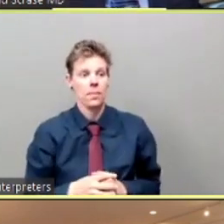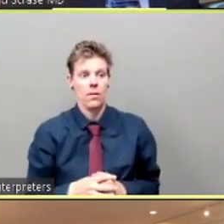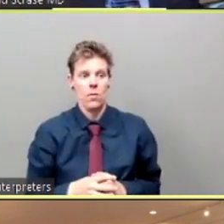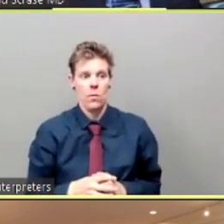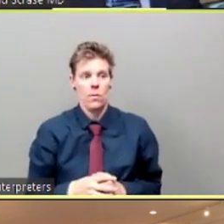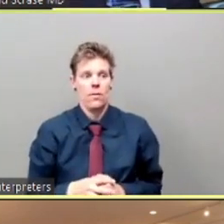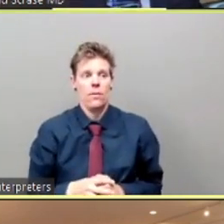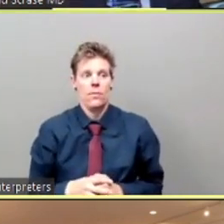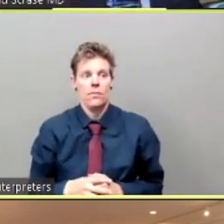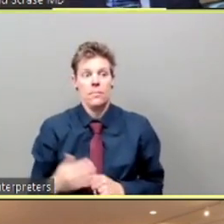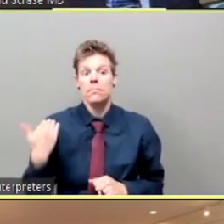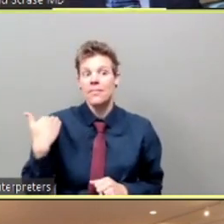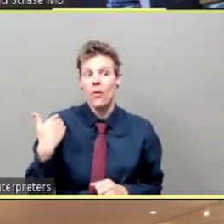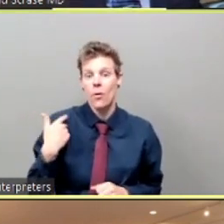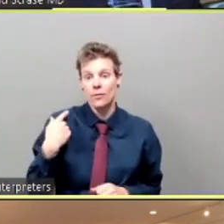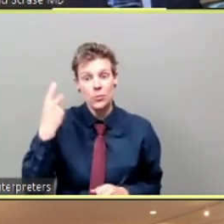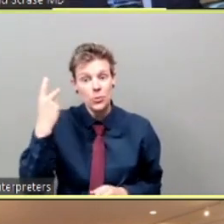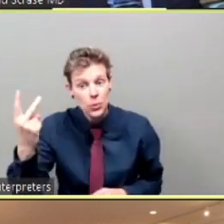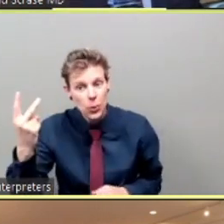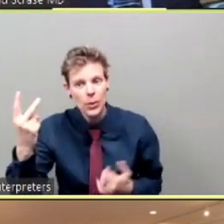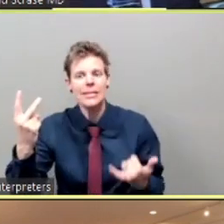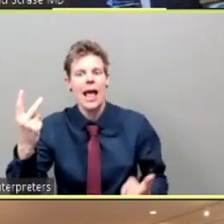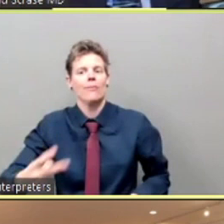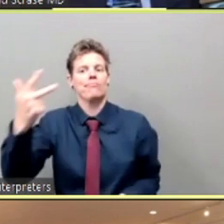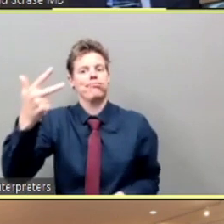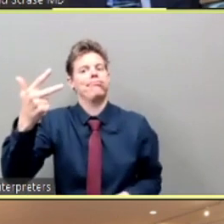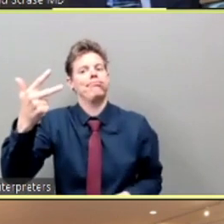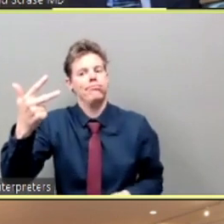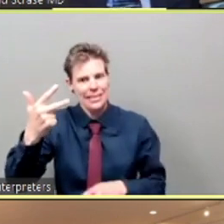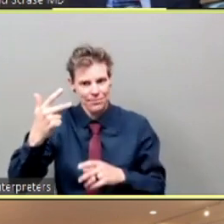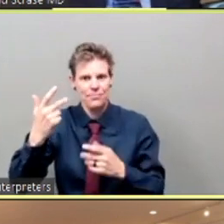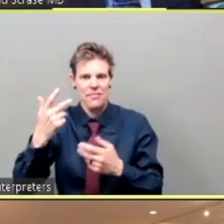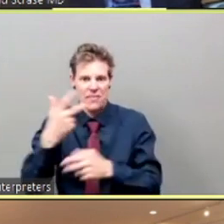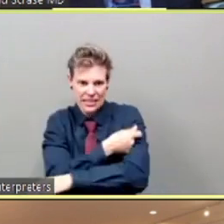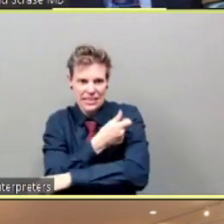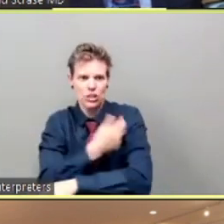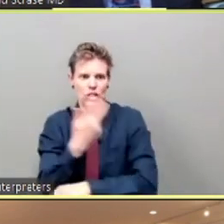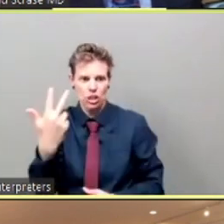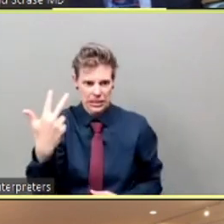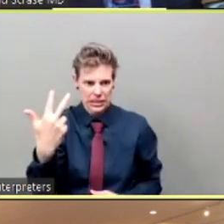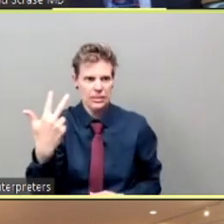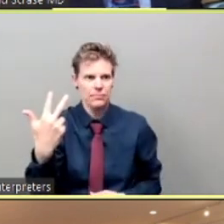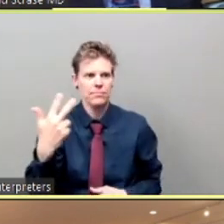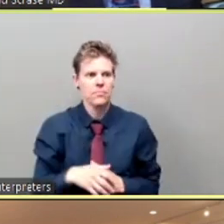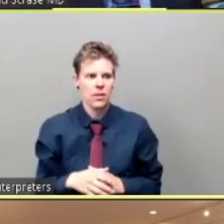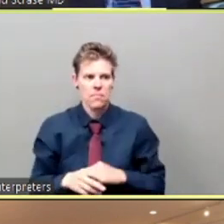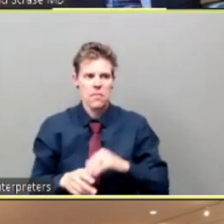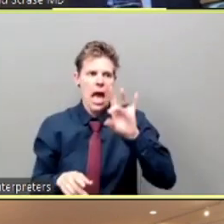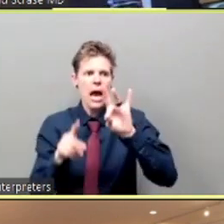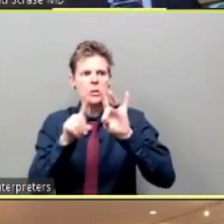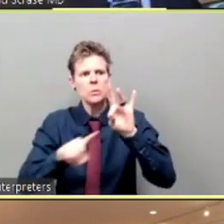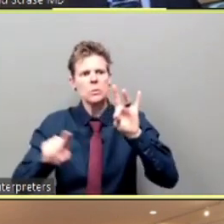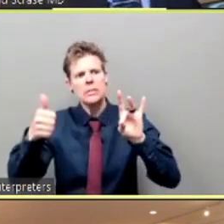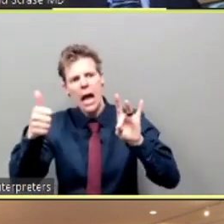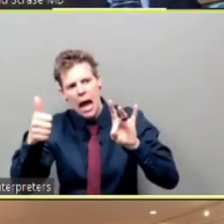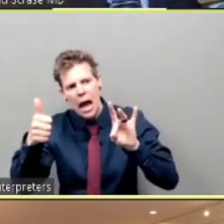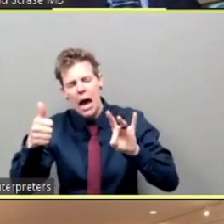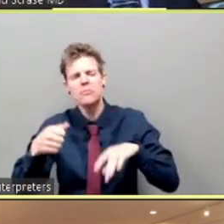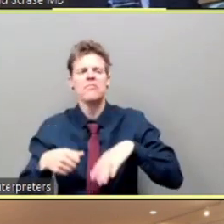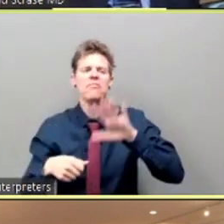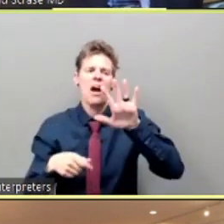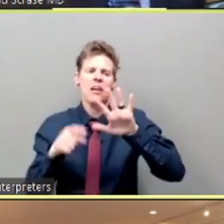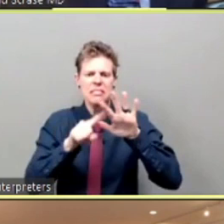3. I already went over the 8 to 10 and 5 to 7.5%. We'll do that again. And then the